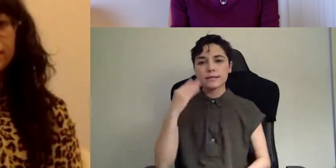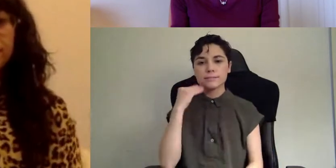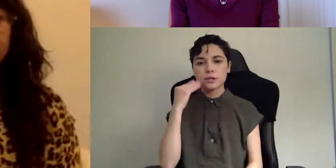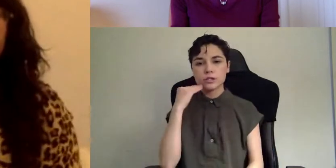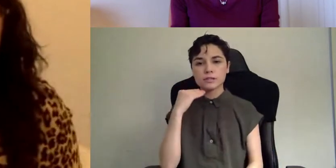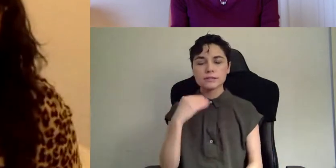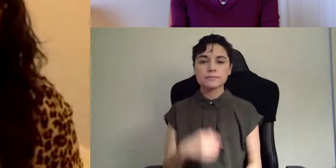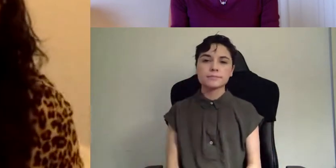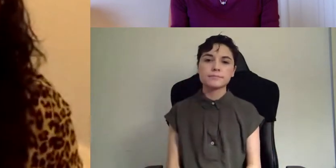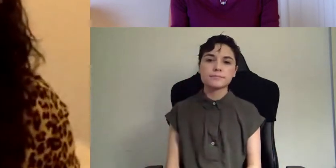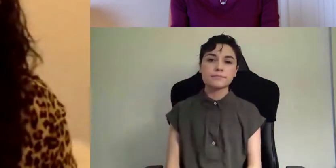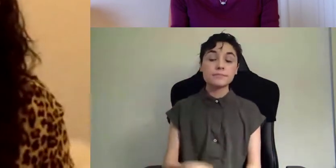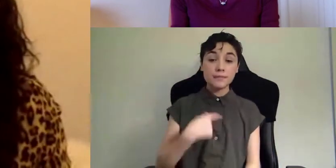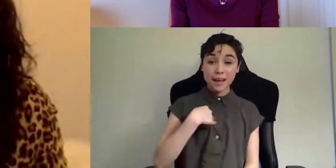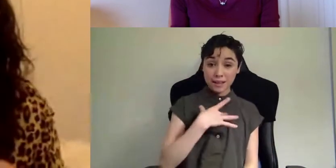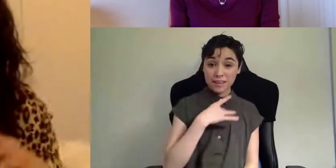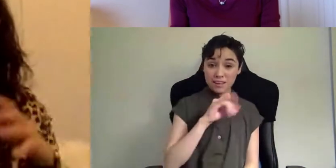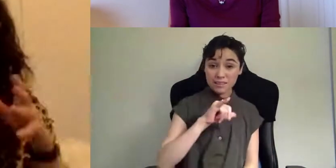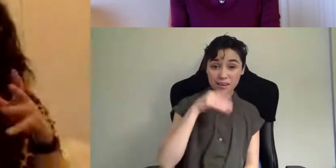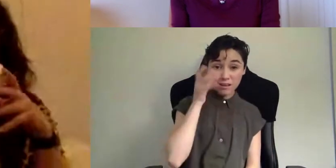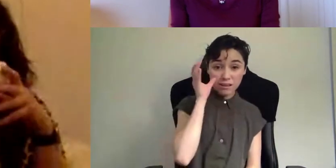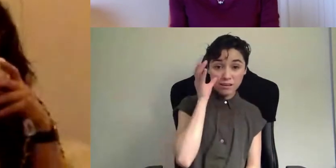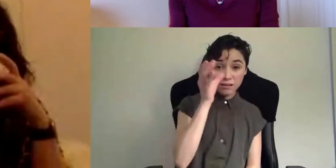I like that concept of